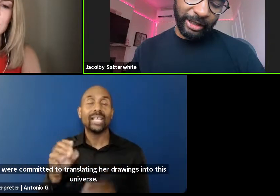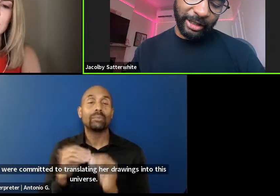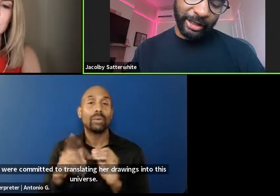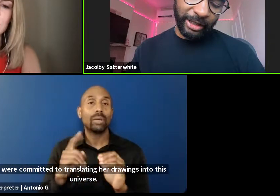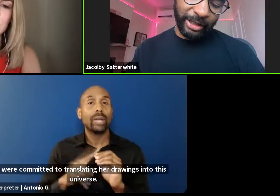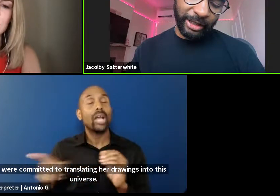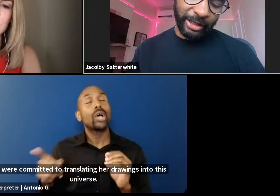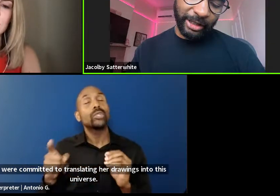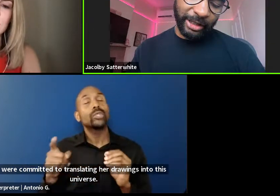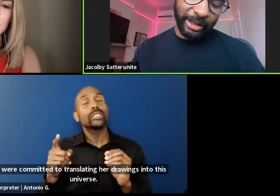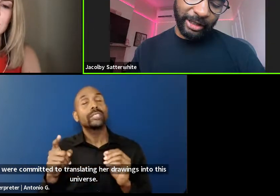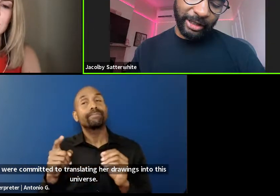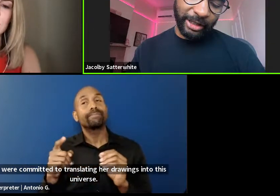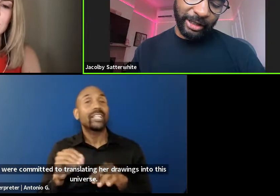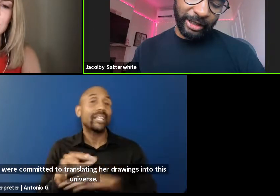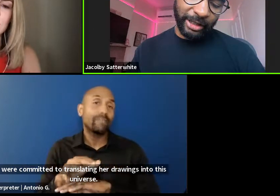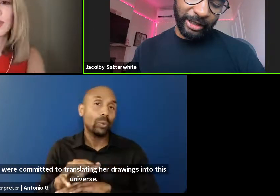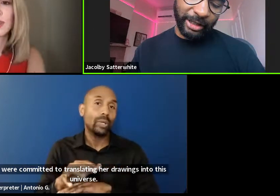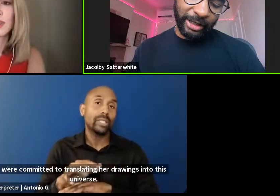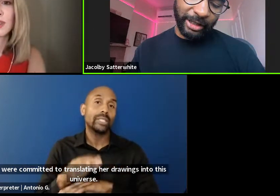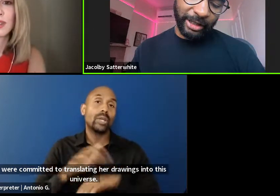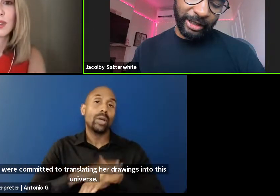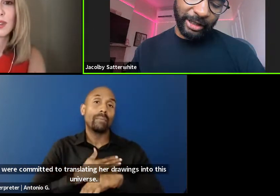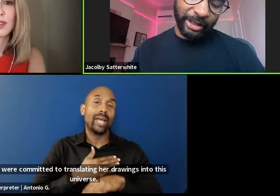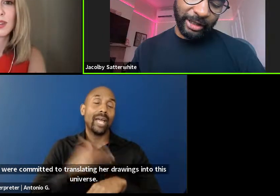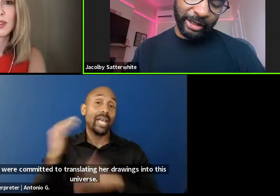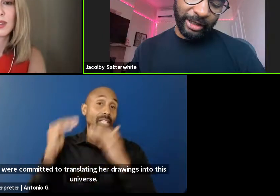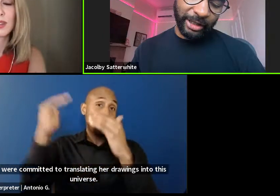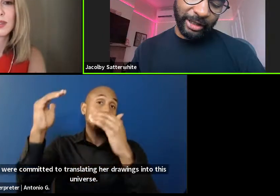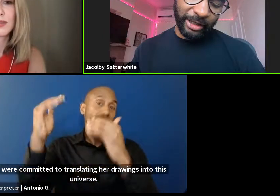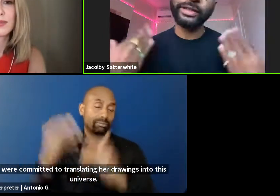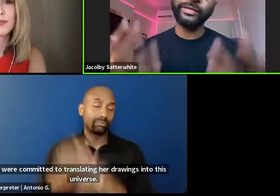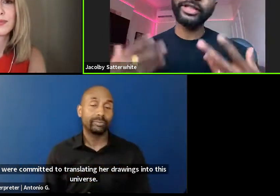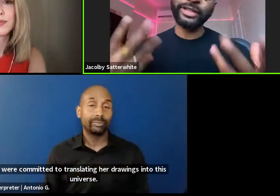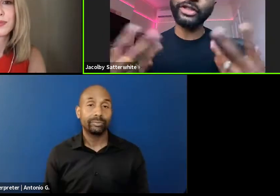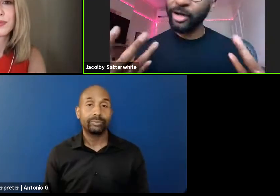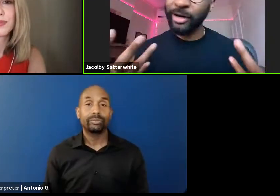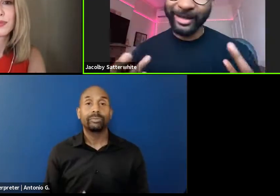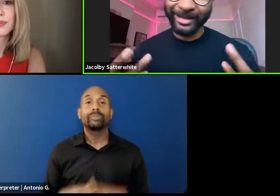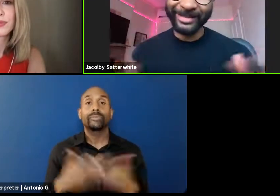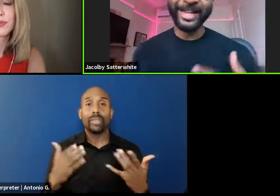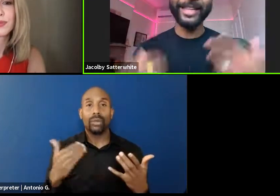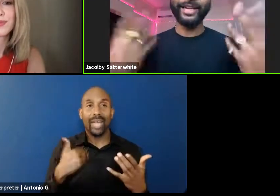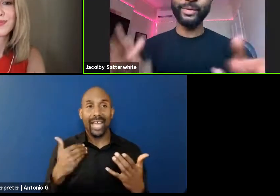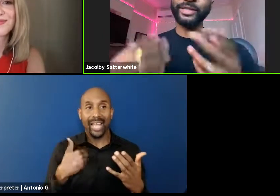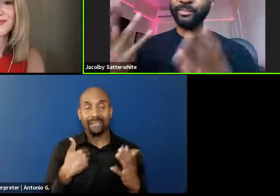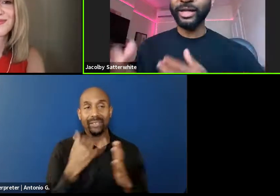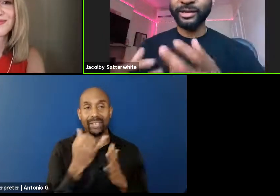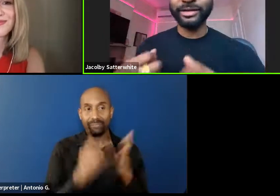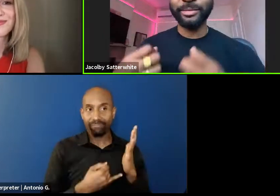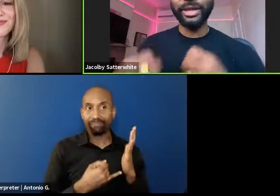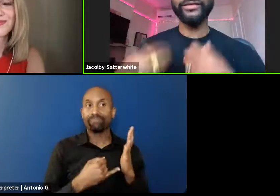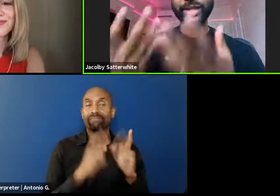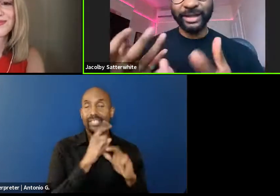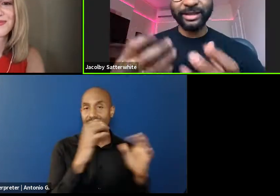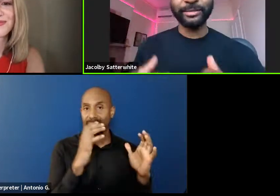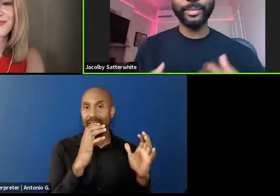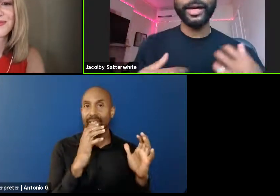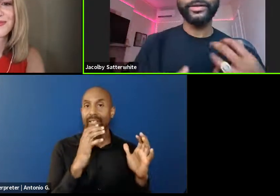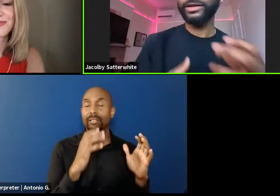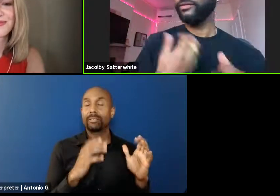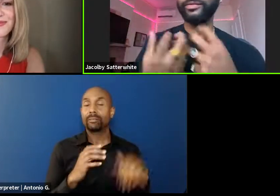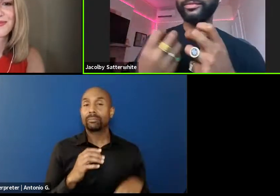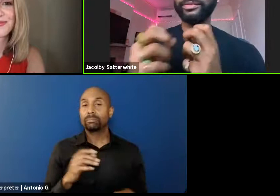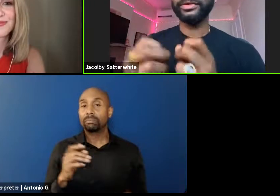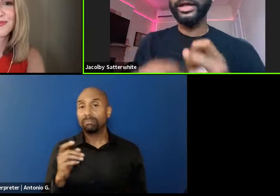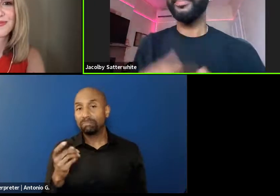Other than drawings, other than making like these schematic diagrams and these Da Vinci drawings that were being submitted to be invented,